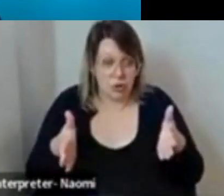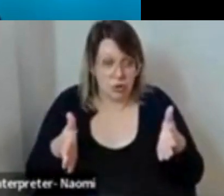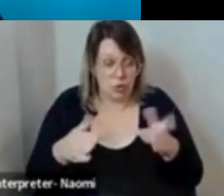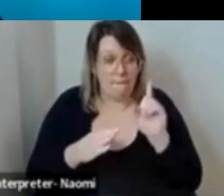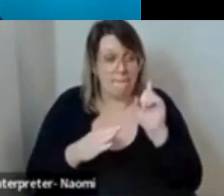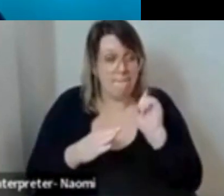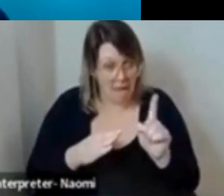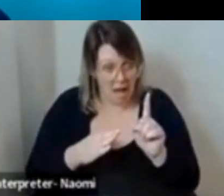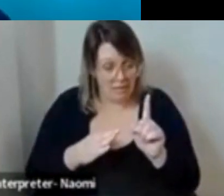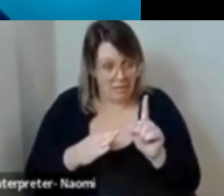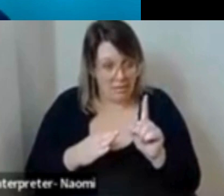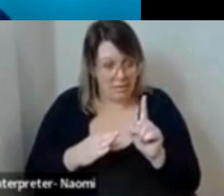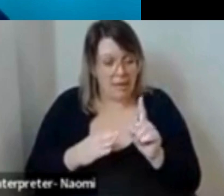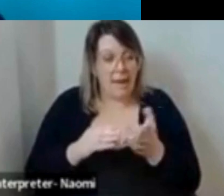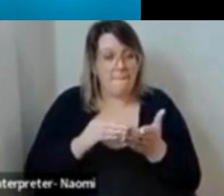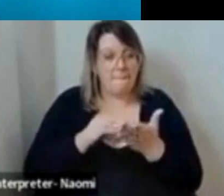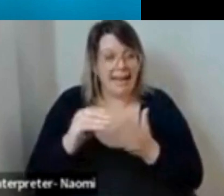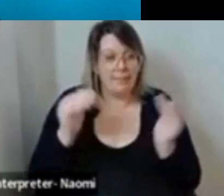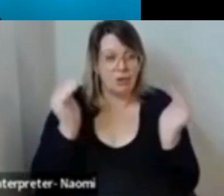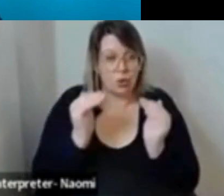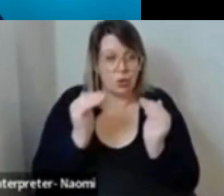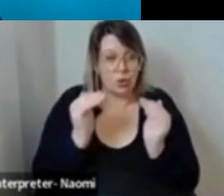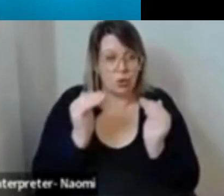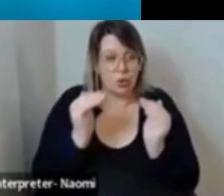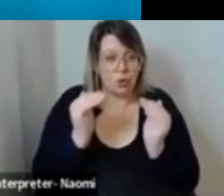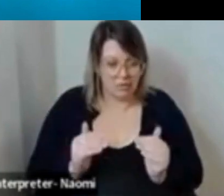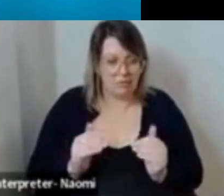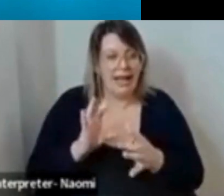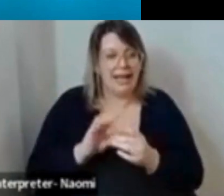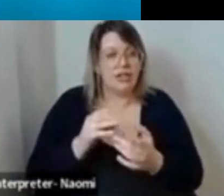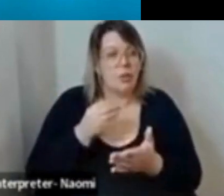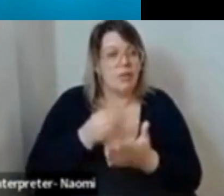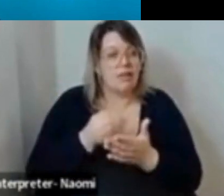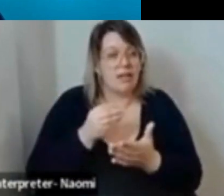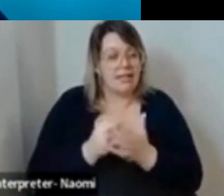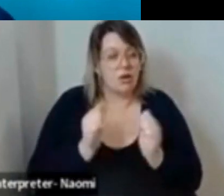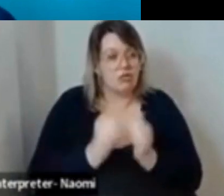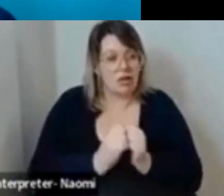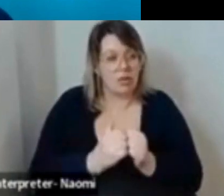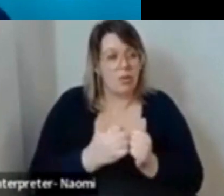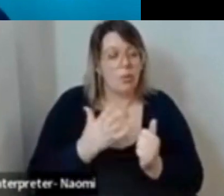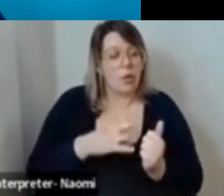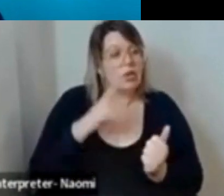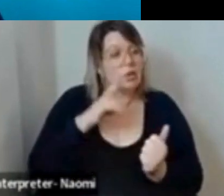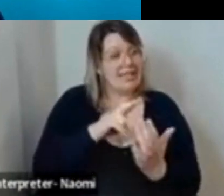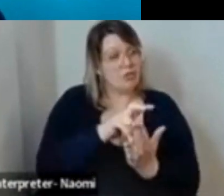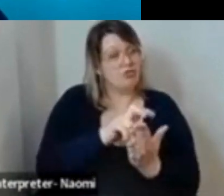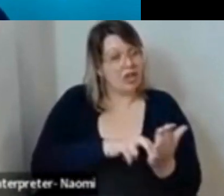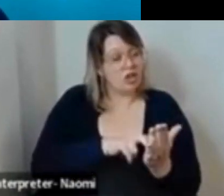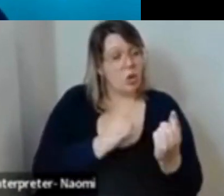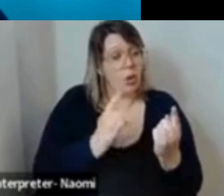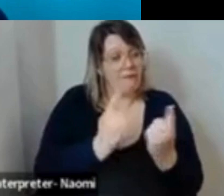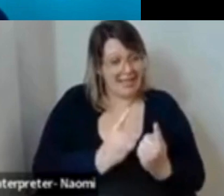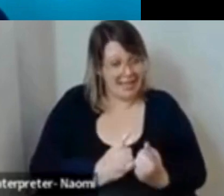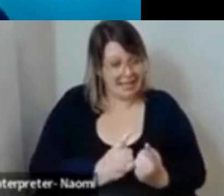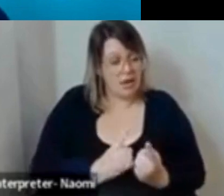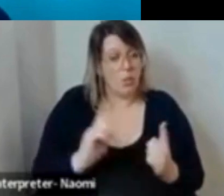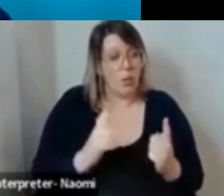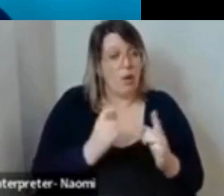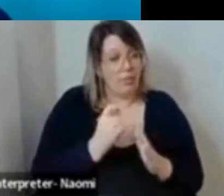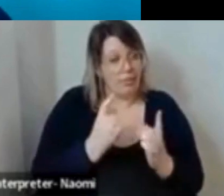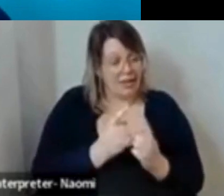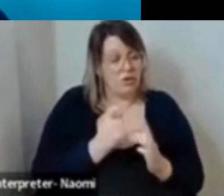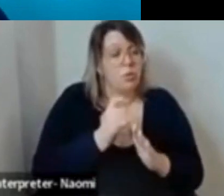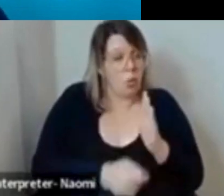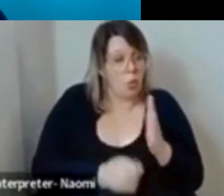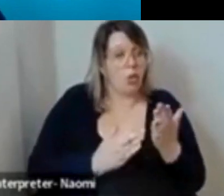in terms of payment conditions attached to the funding agreement, we need to see in the register of assets items that have been purchased using the